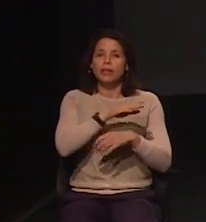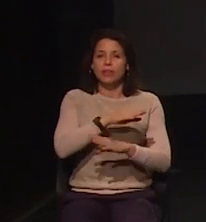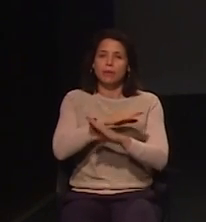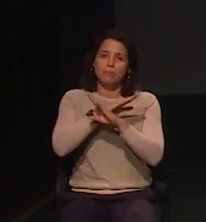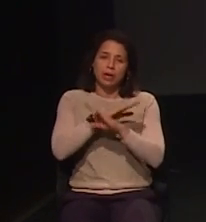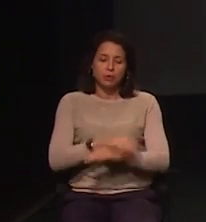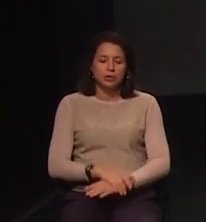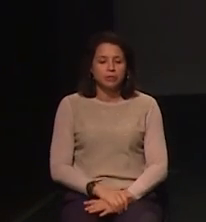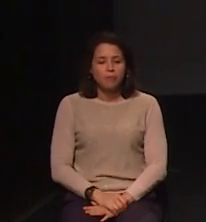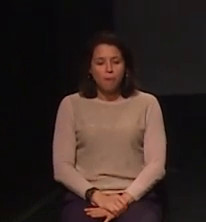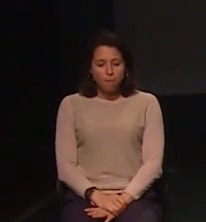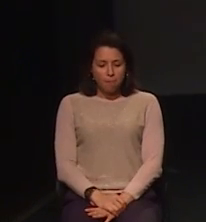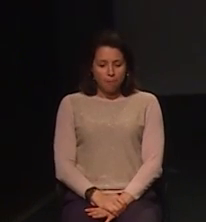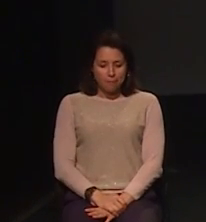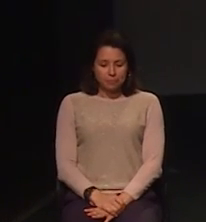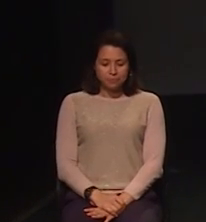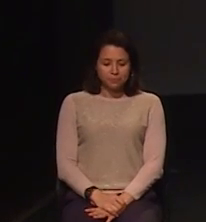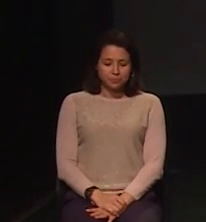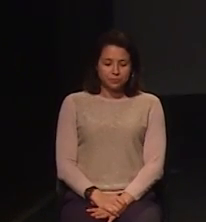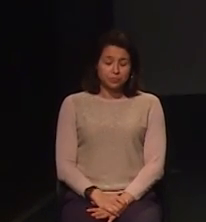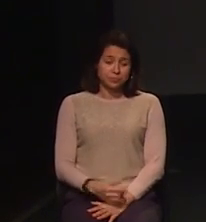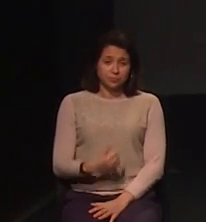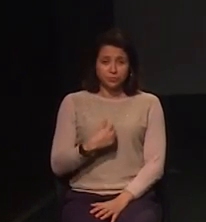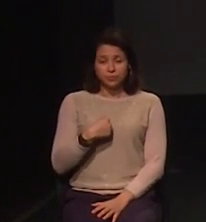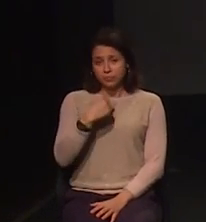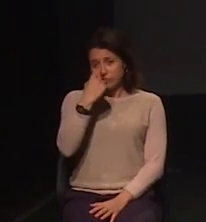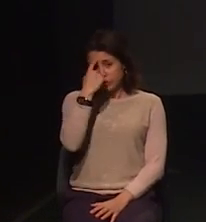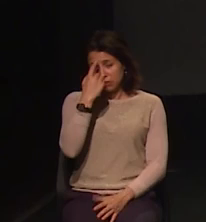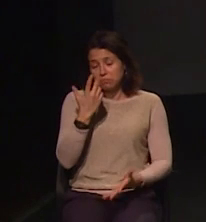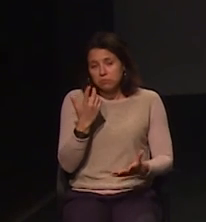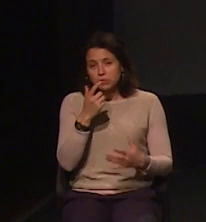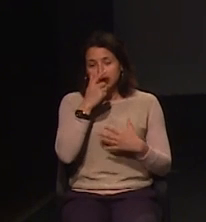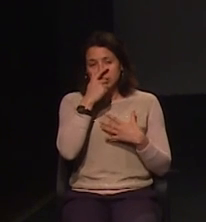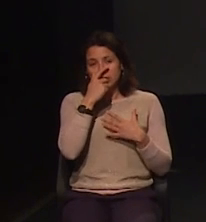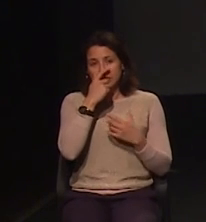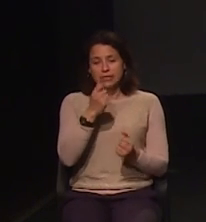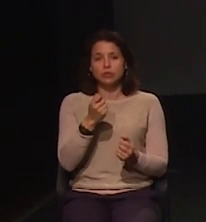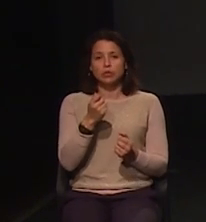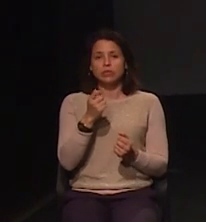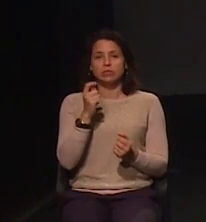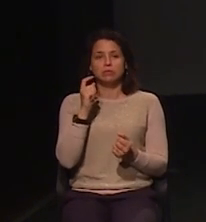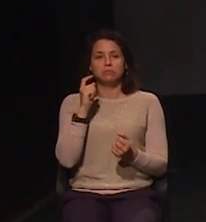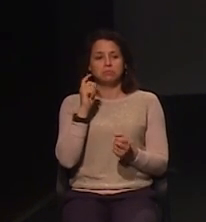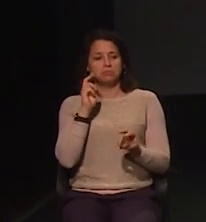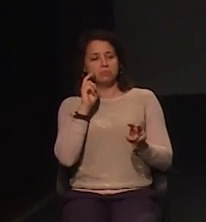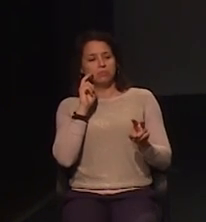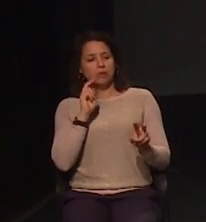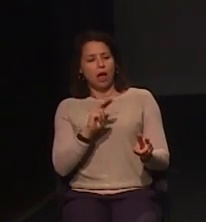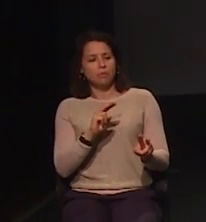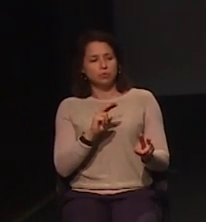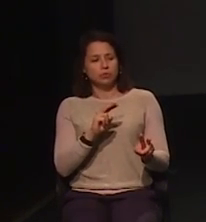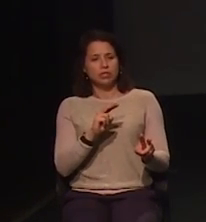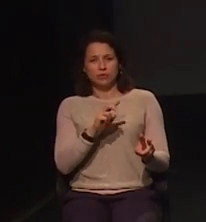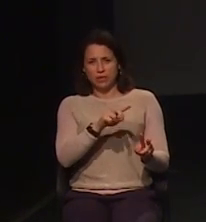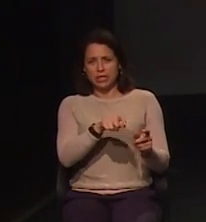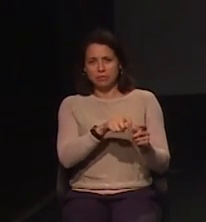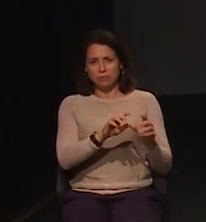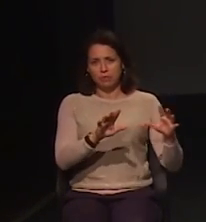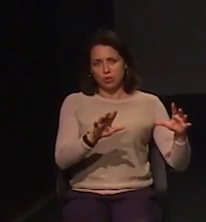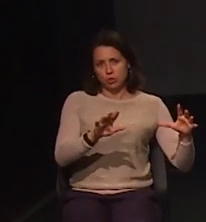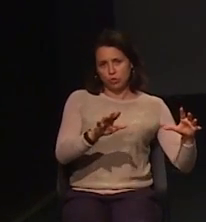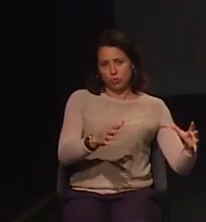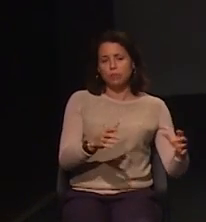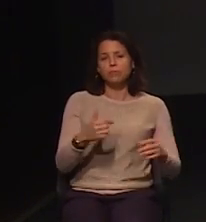thought that was an interesting observation for this particular group. Because in my mind, you know, I'm going to